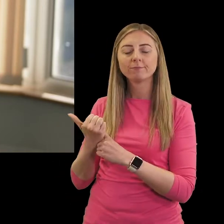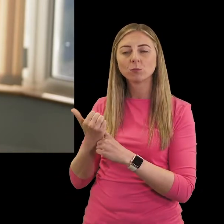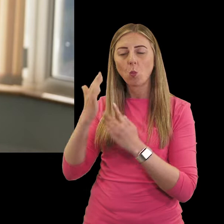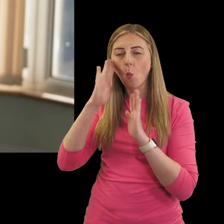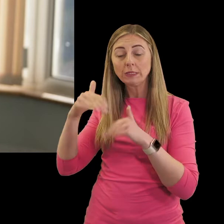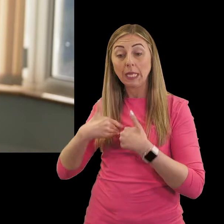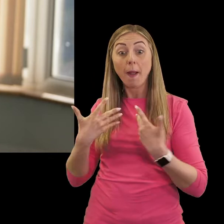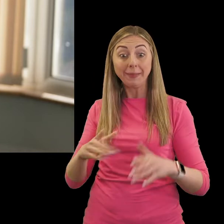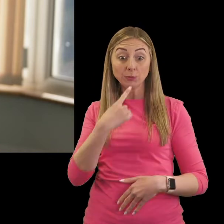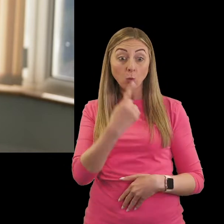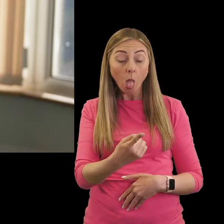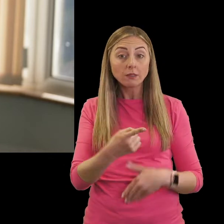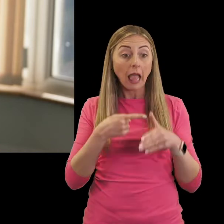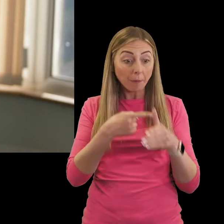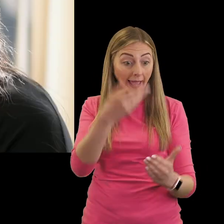and in the interview,